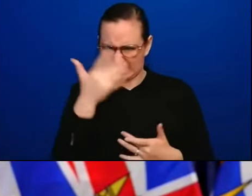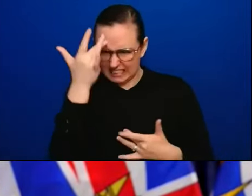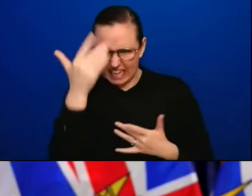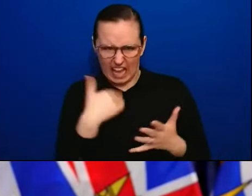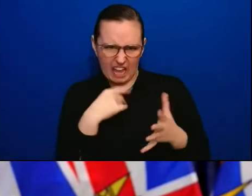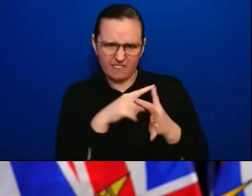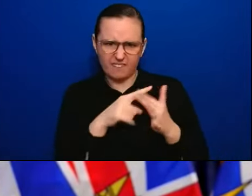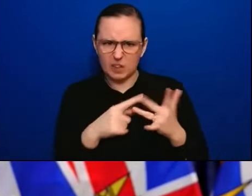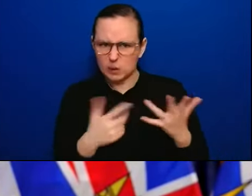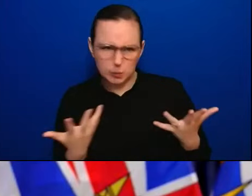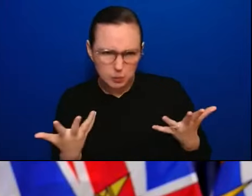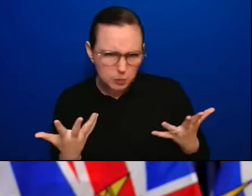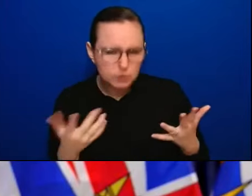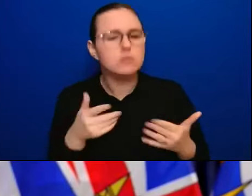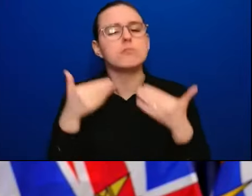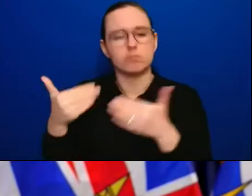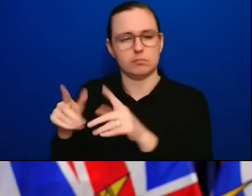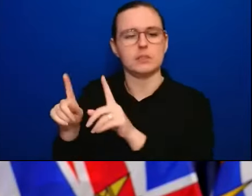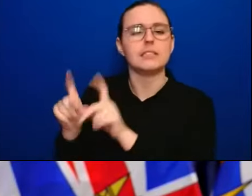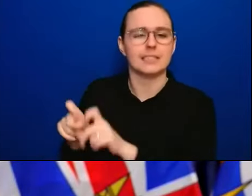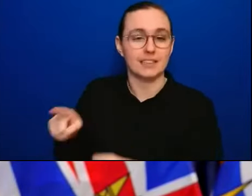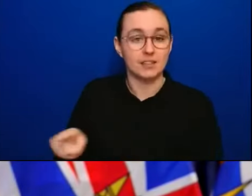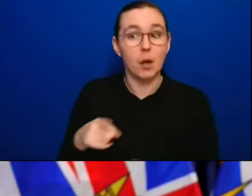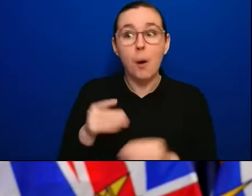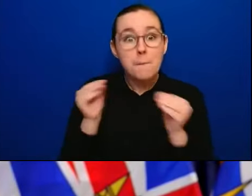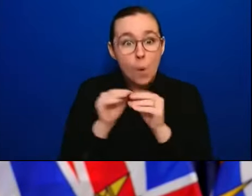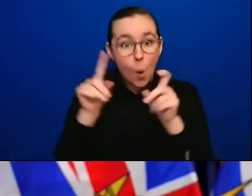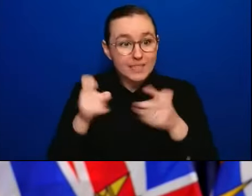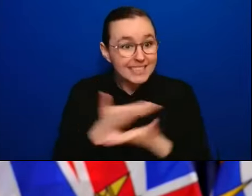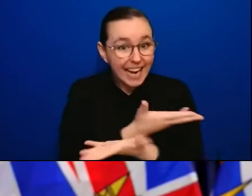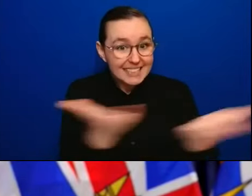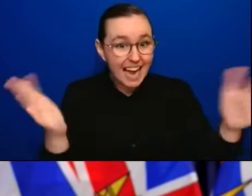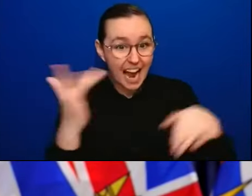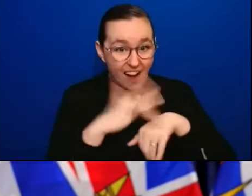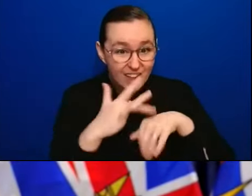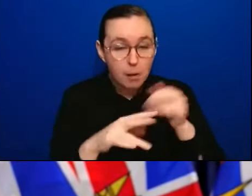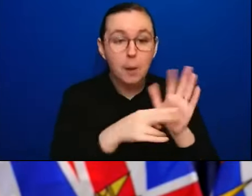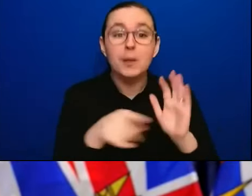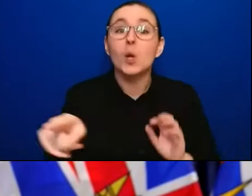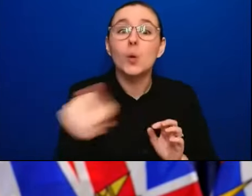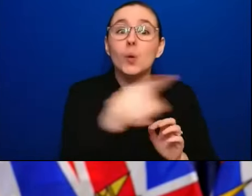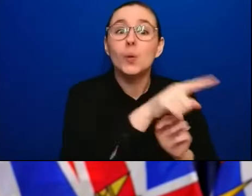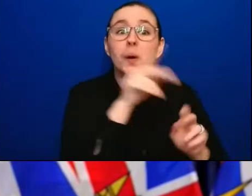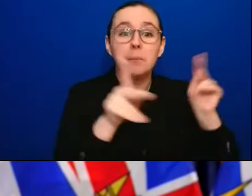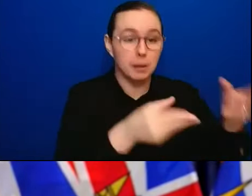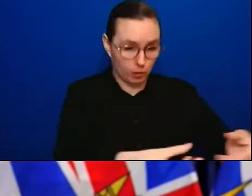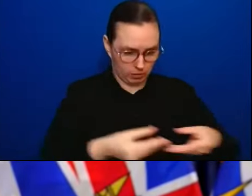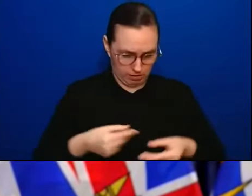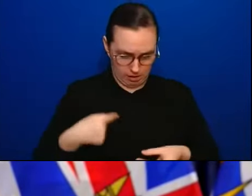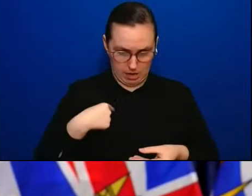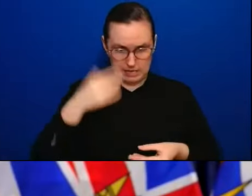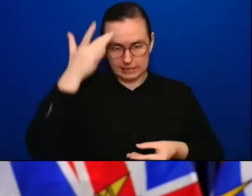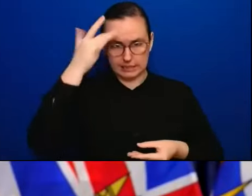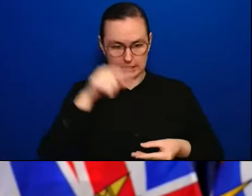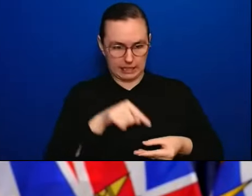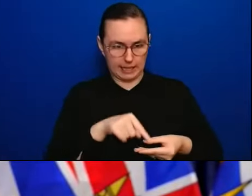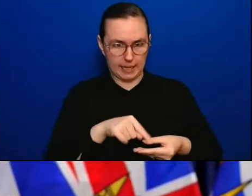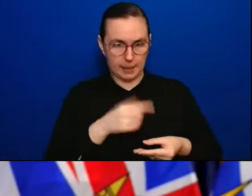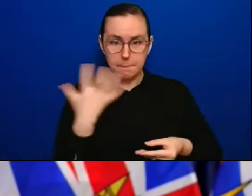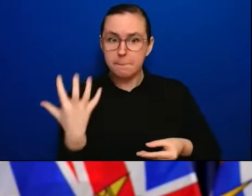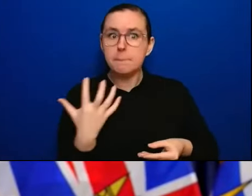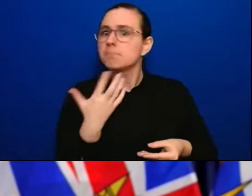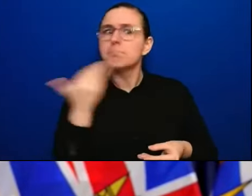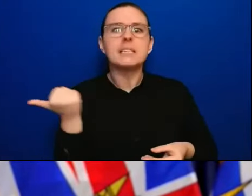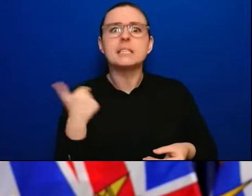access tests to use to understand their own symptoms and illness and to take action to limit transmission to their friends, family and work. Including those